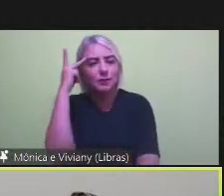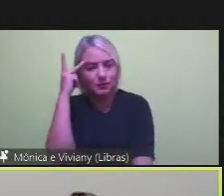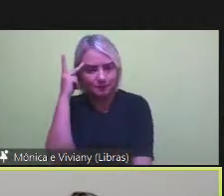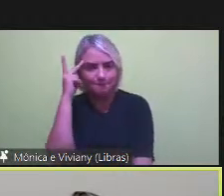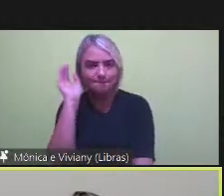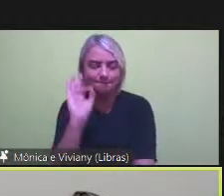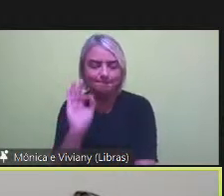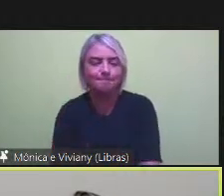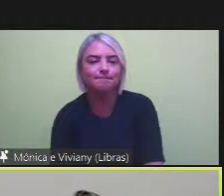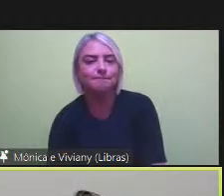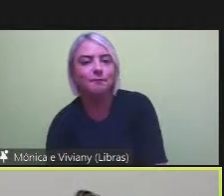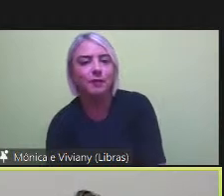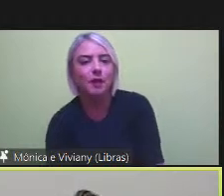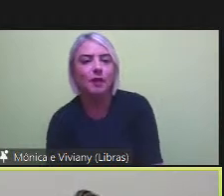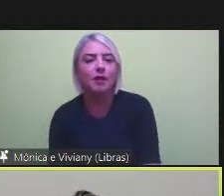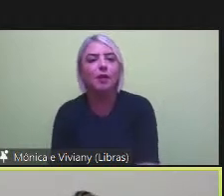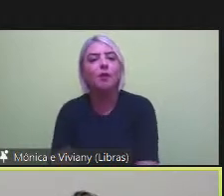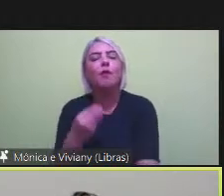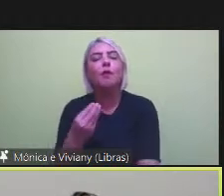profile.